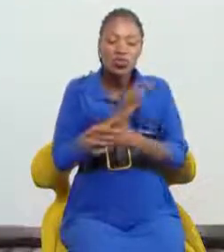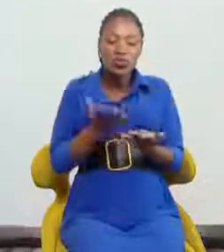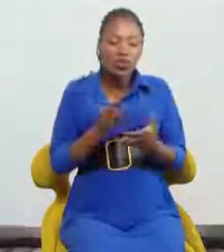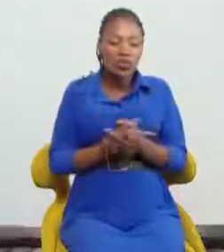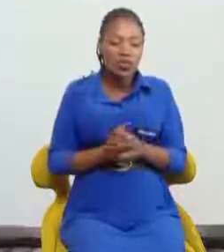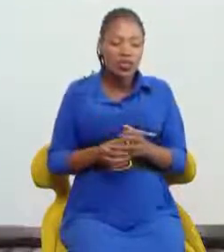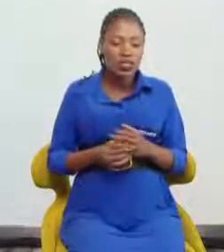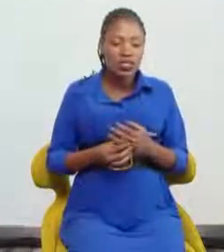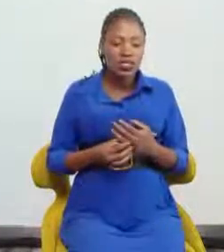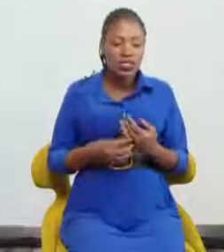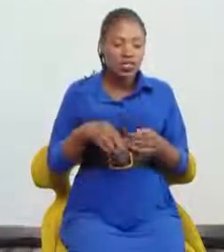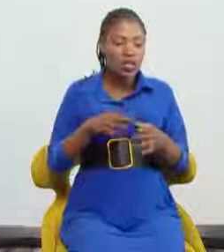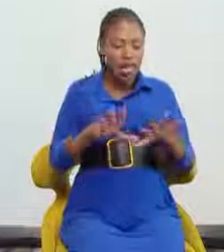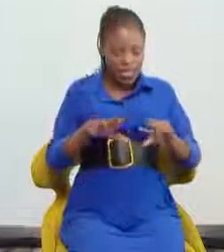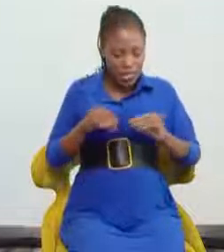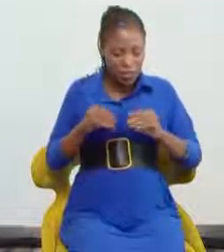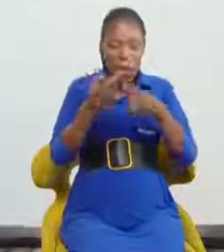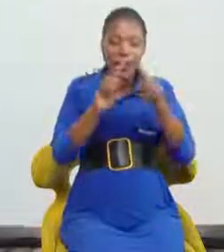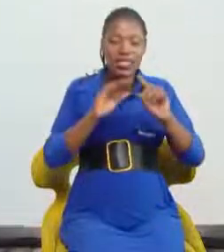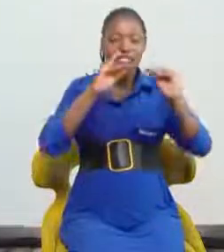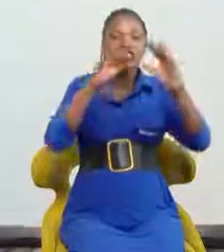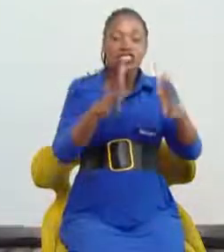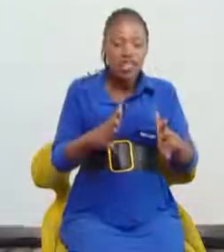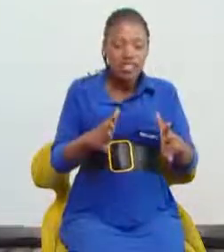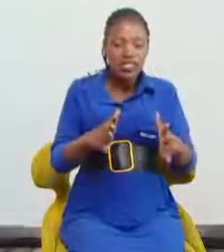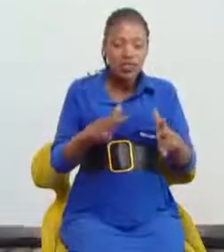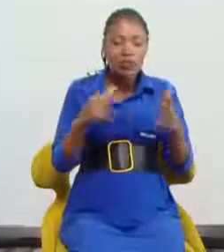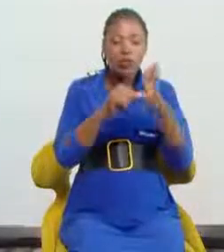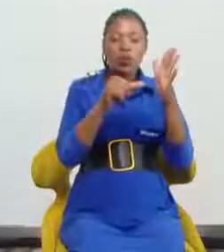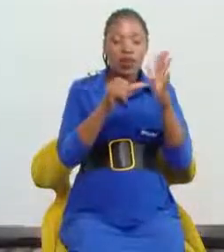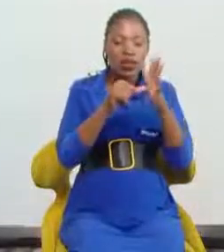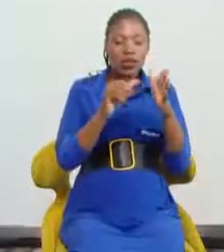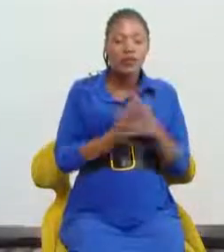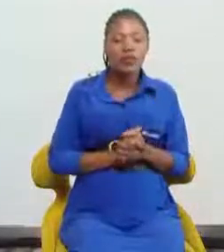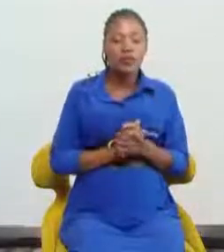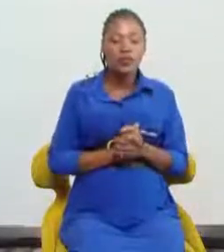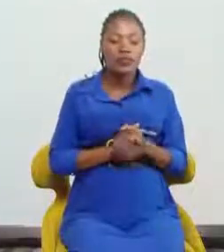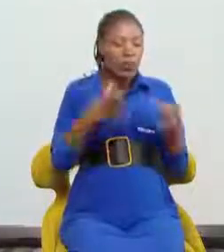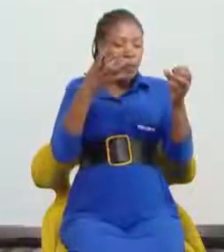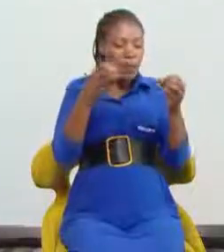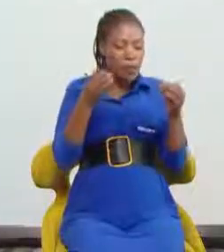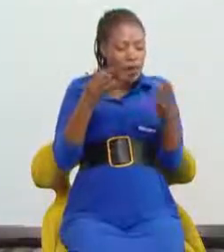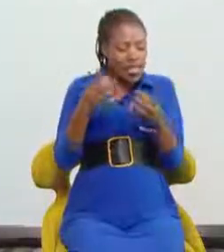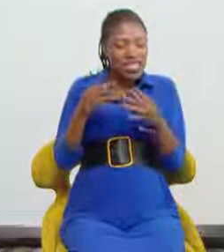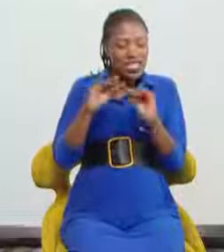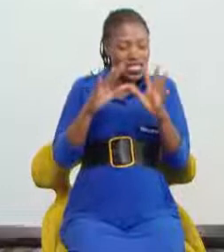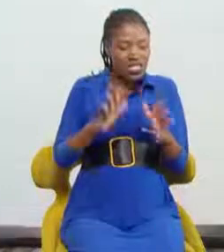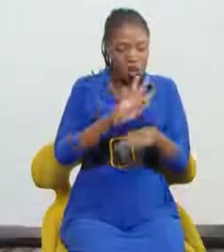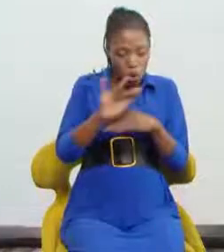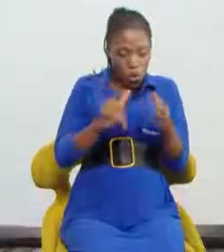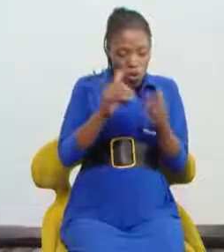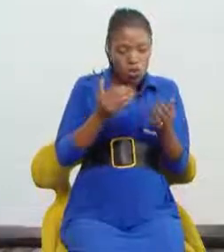it's the teachers. So it's not all the teachers, it's not only me, plenty of teachers, but all